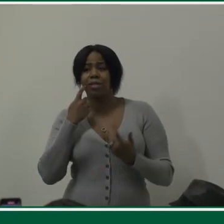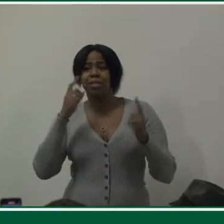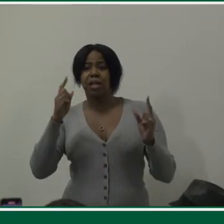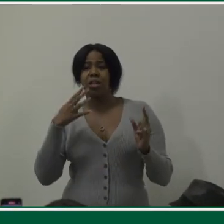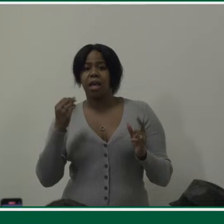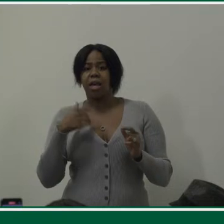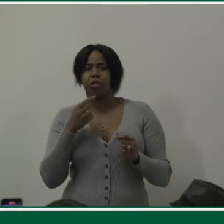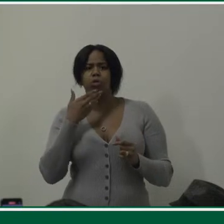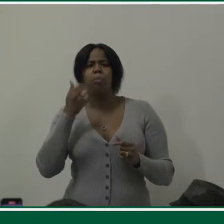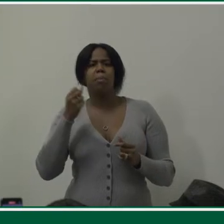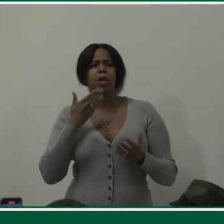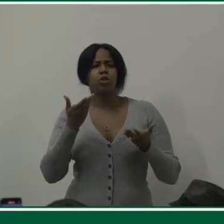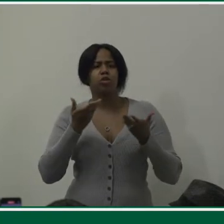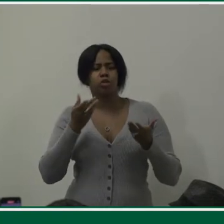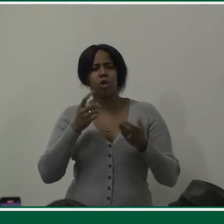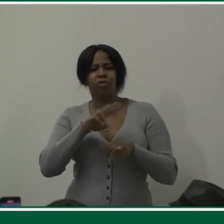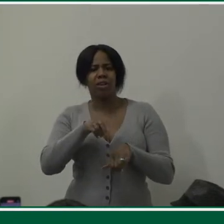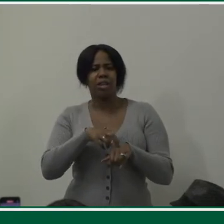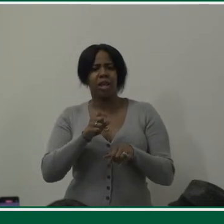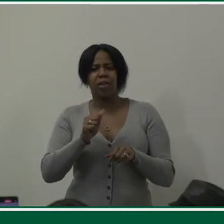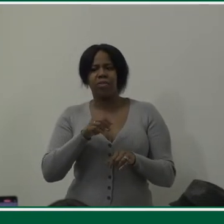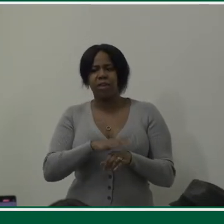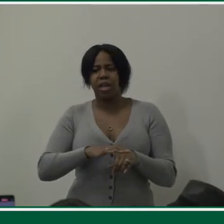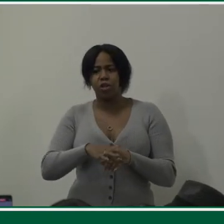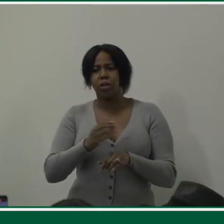Native nations and communities.